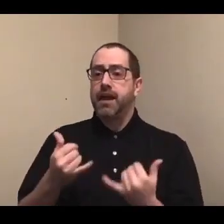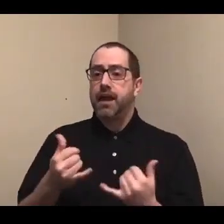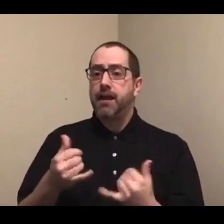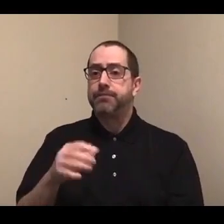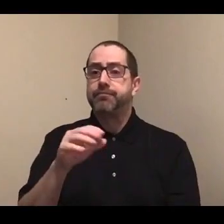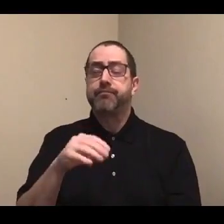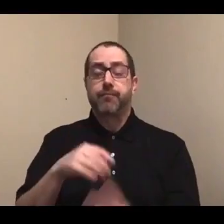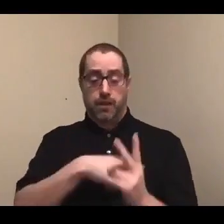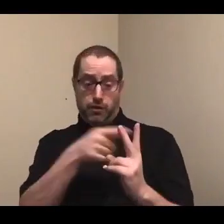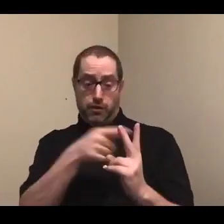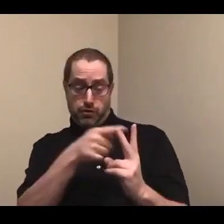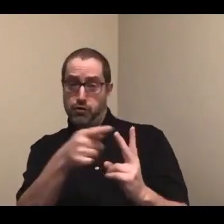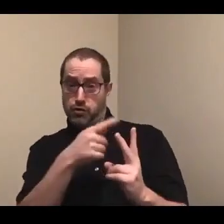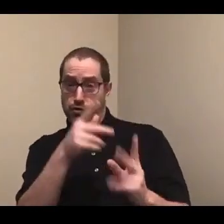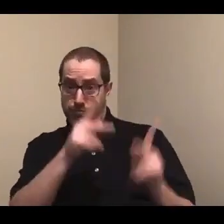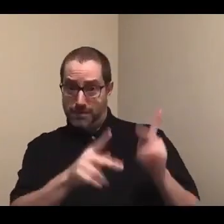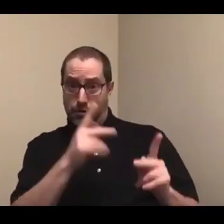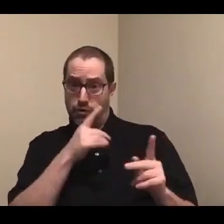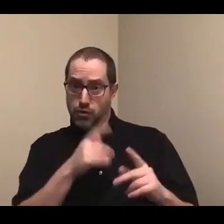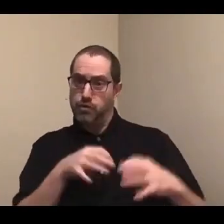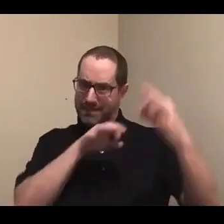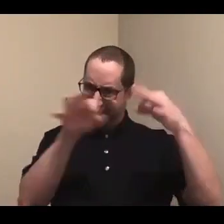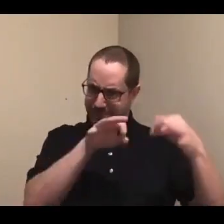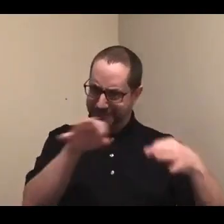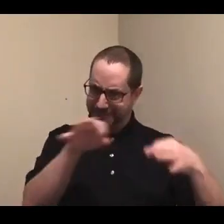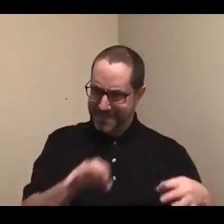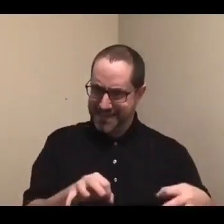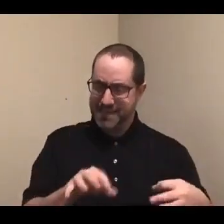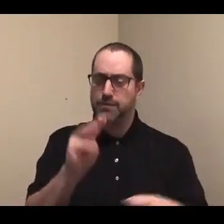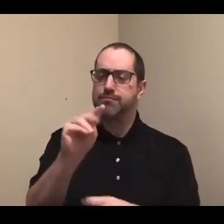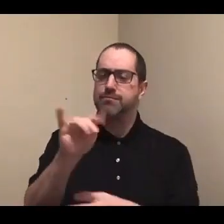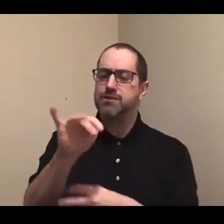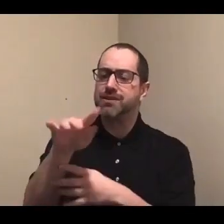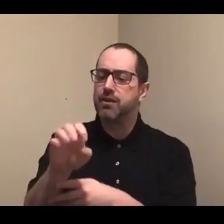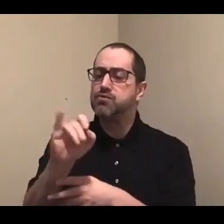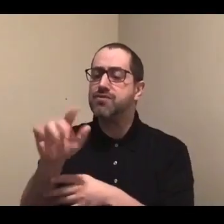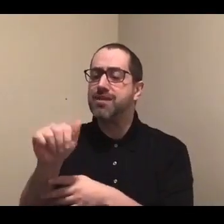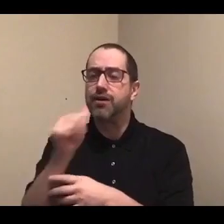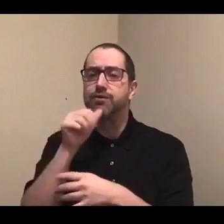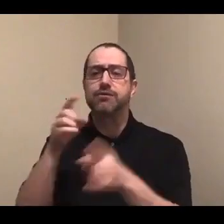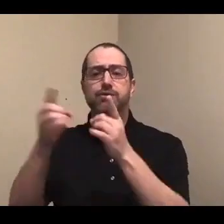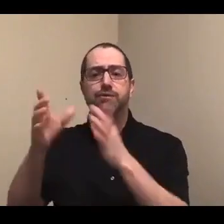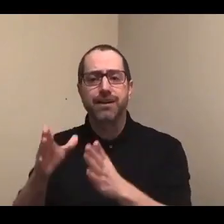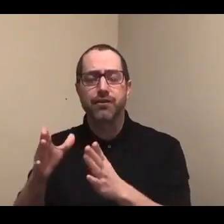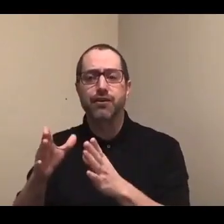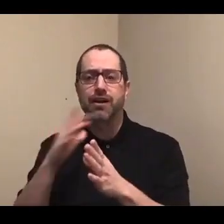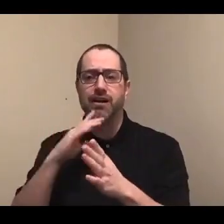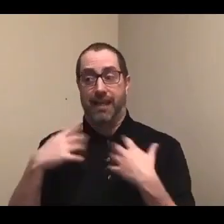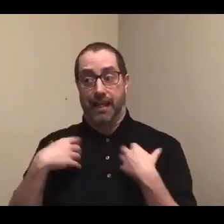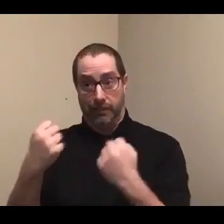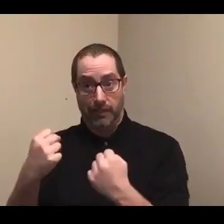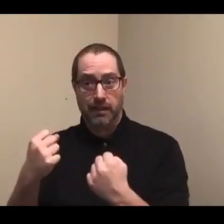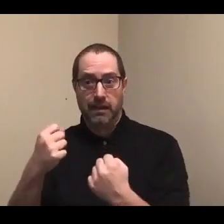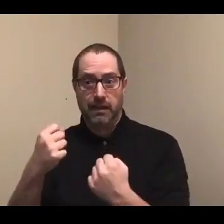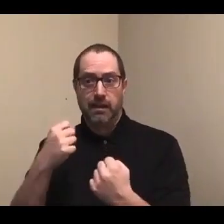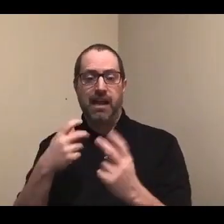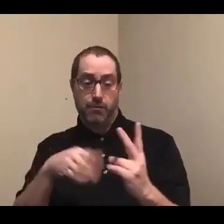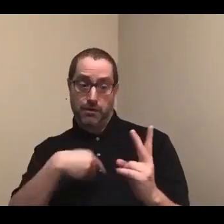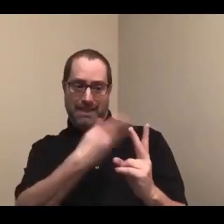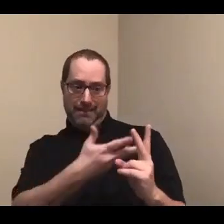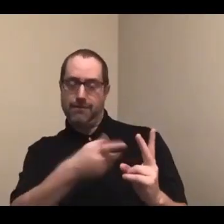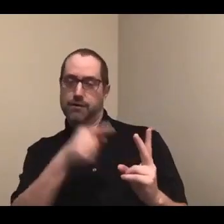who's our Executive Director of Digital Health, and she's the lead for the new online booking system. I'm going to hand it off to them in a moment to take you through the new